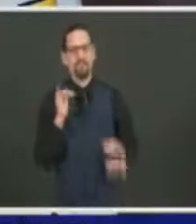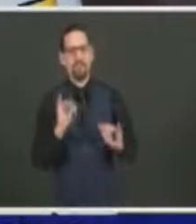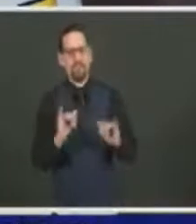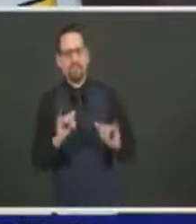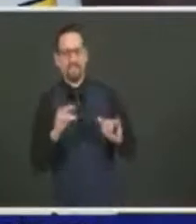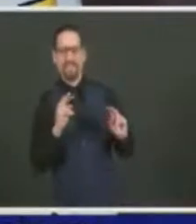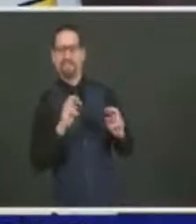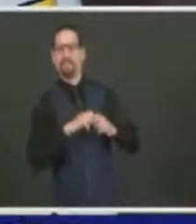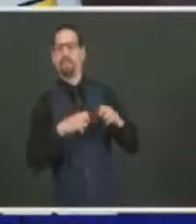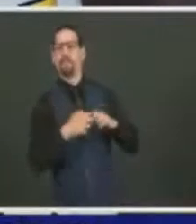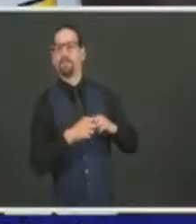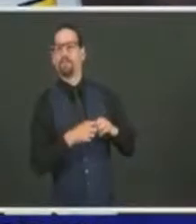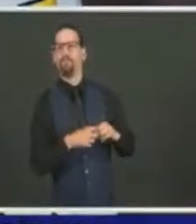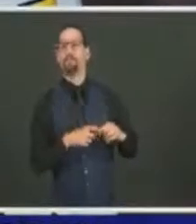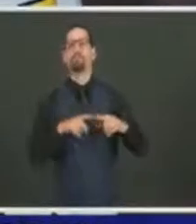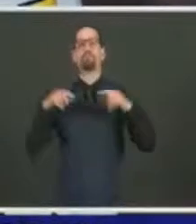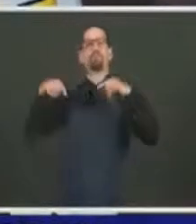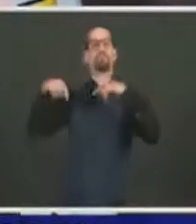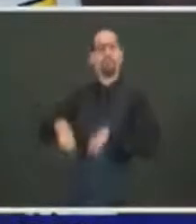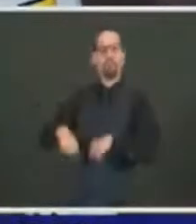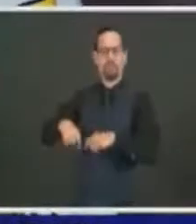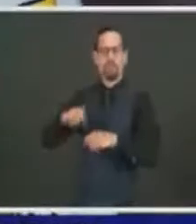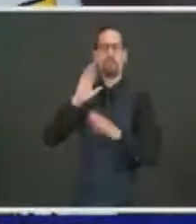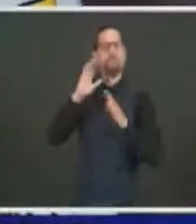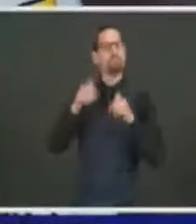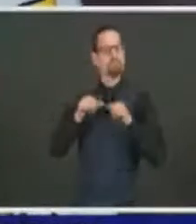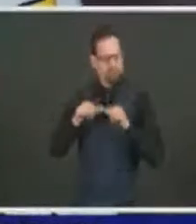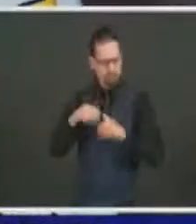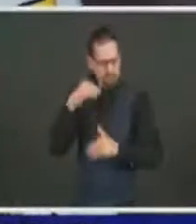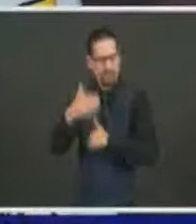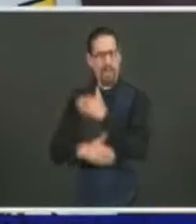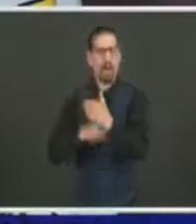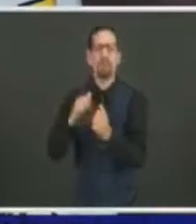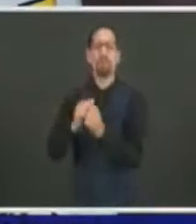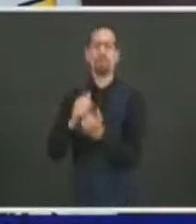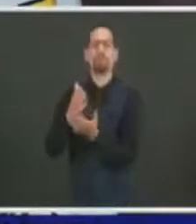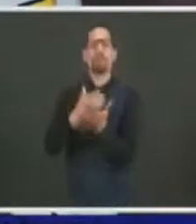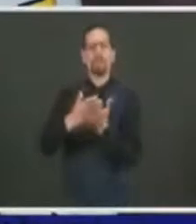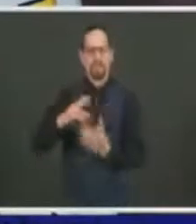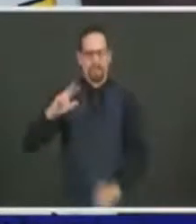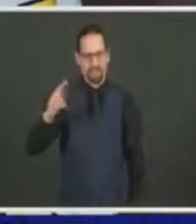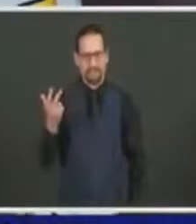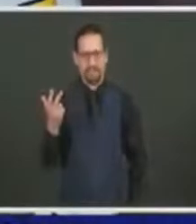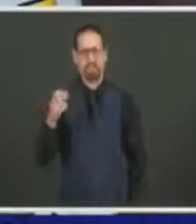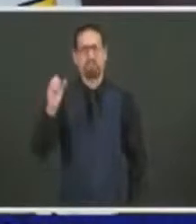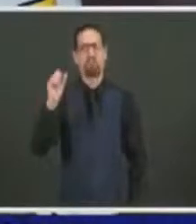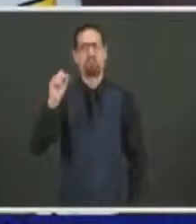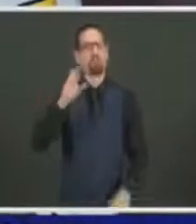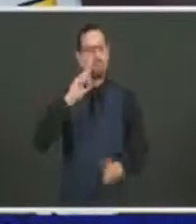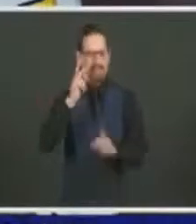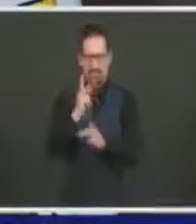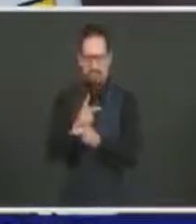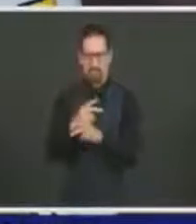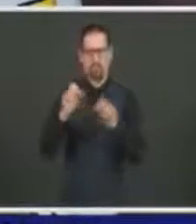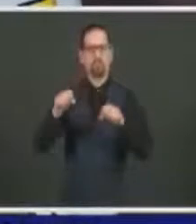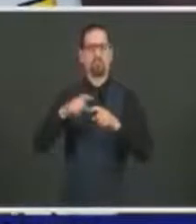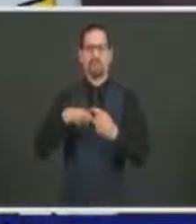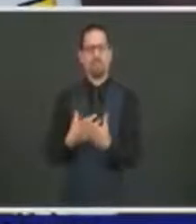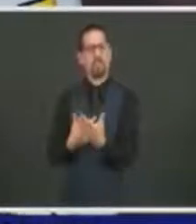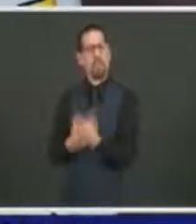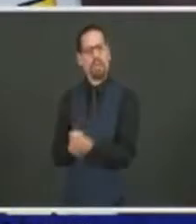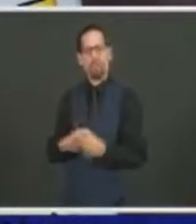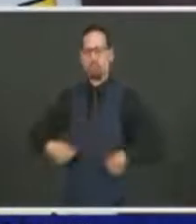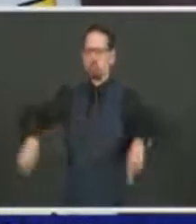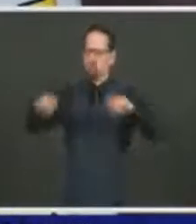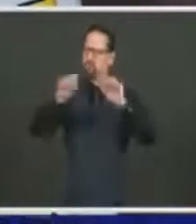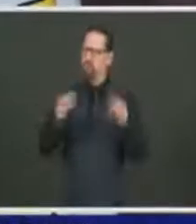allow us to enter phase 3 starting tomorrow on schedule. I feel confident about that.